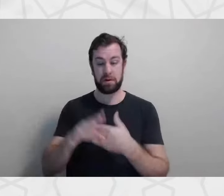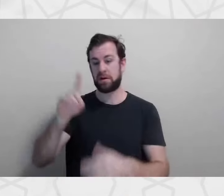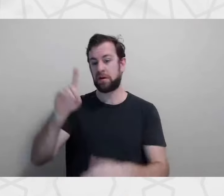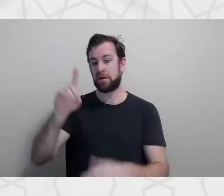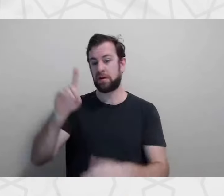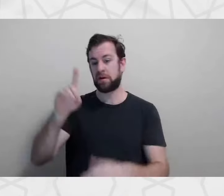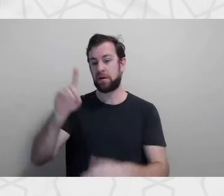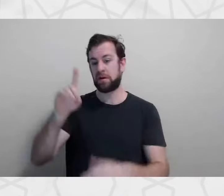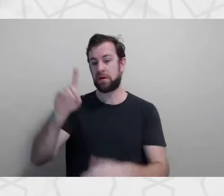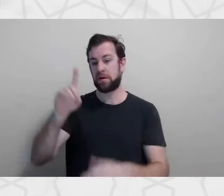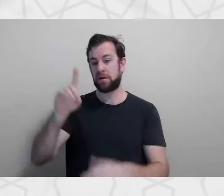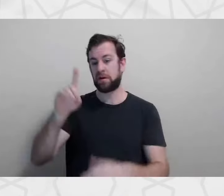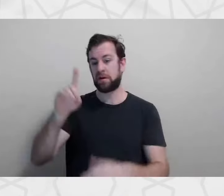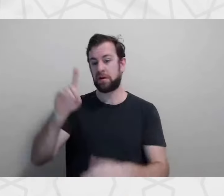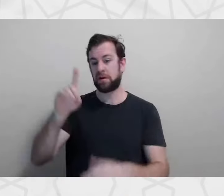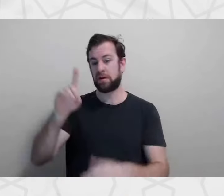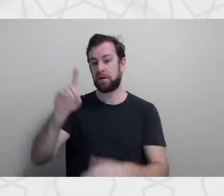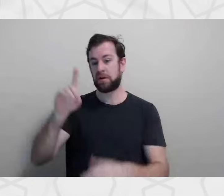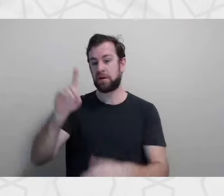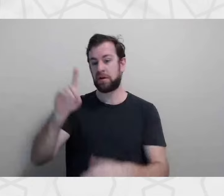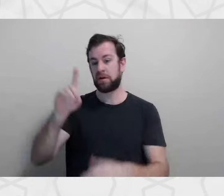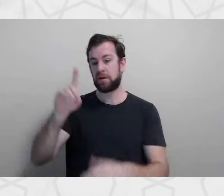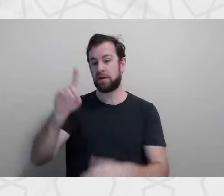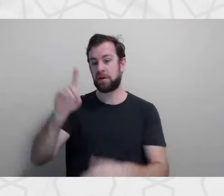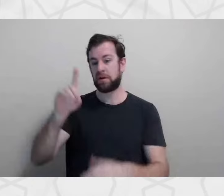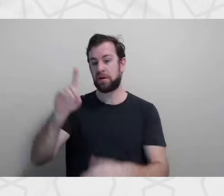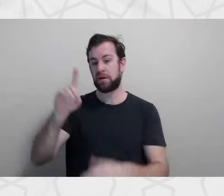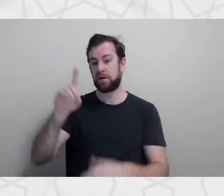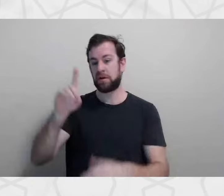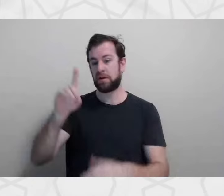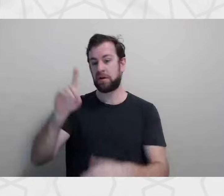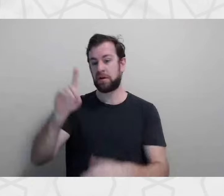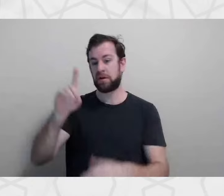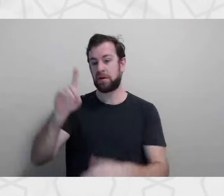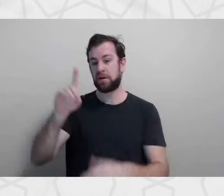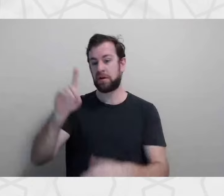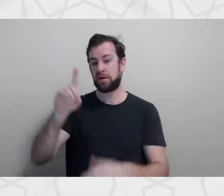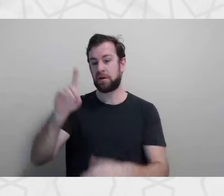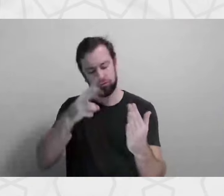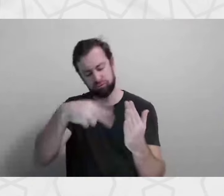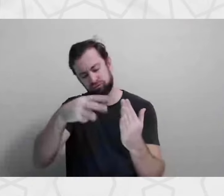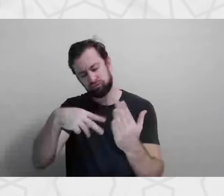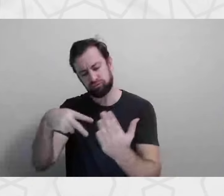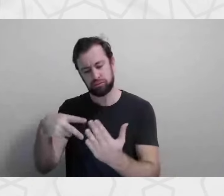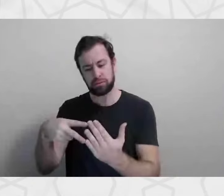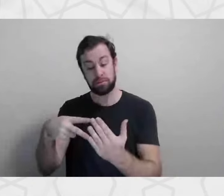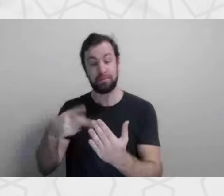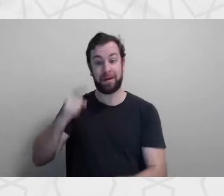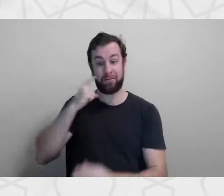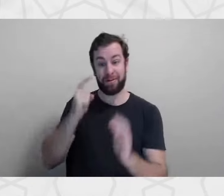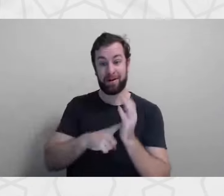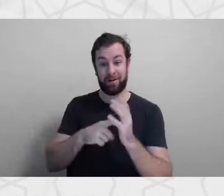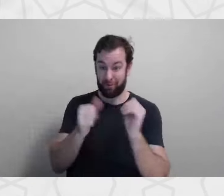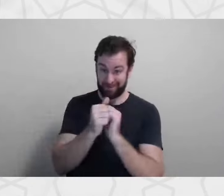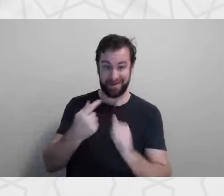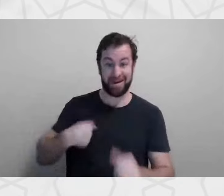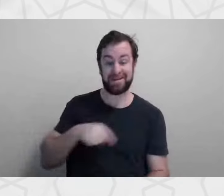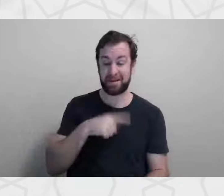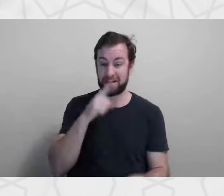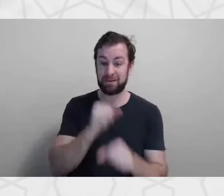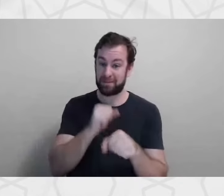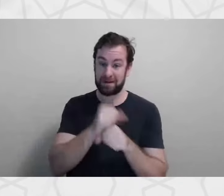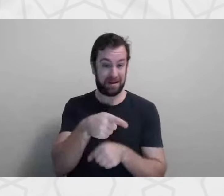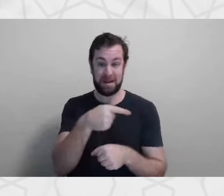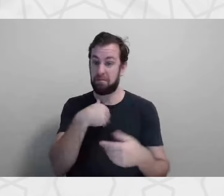study the scriptures, when we read Christian theologians, they recognize along with us that he was